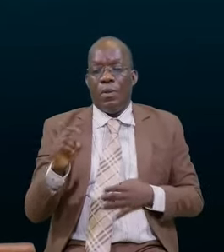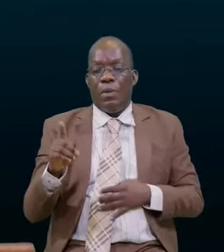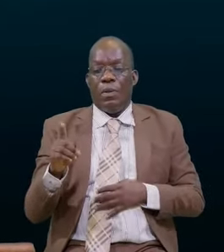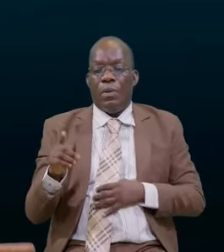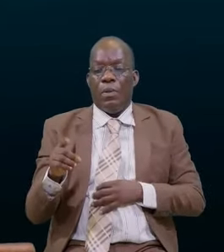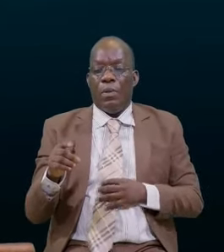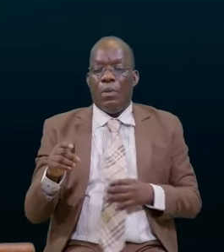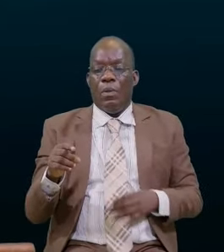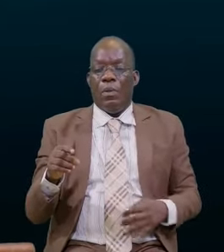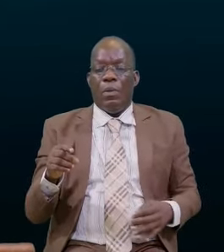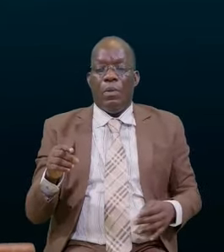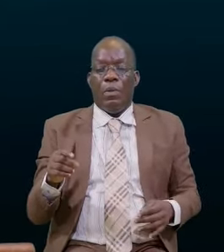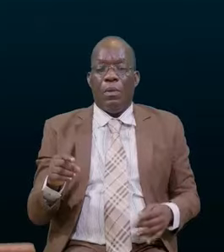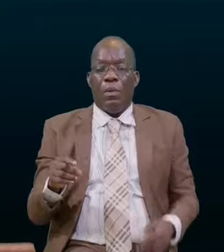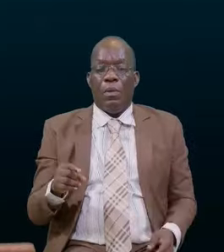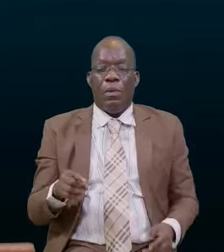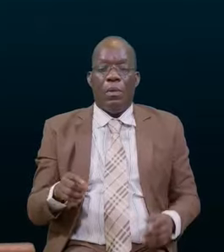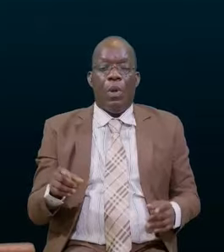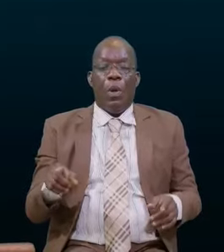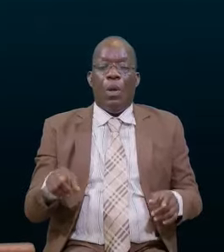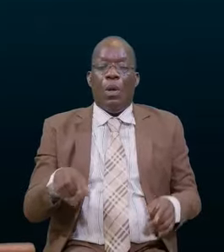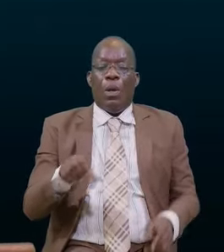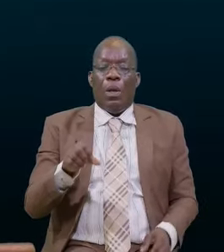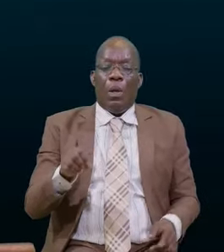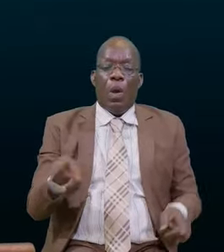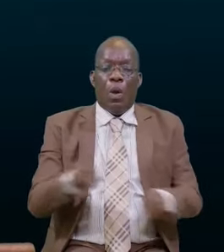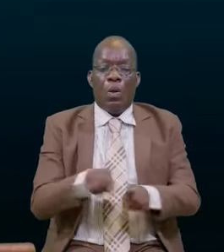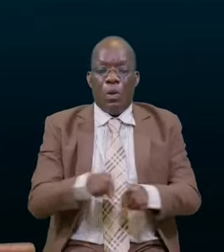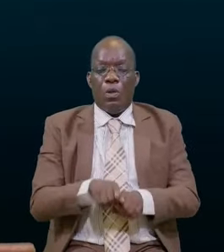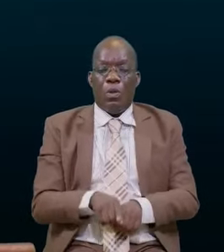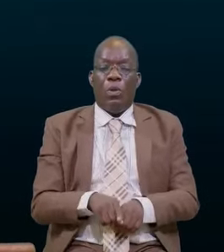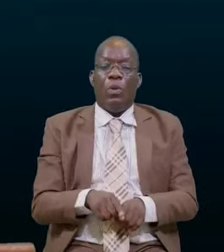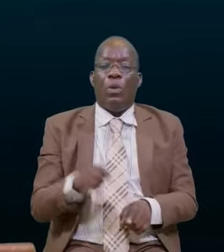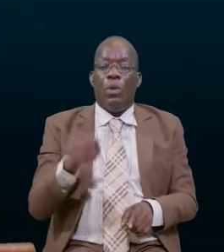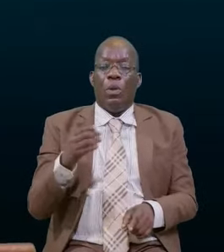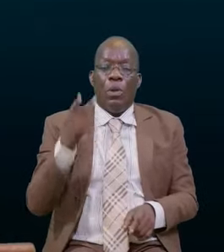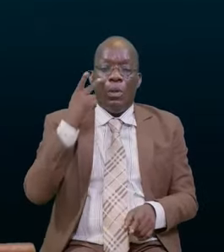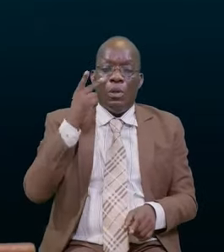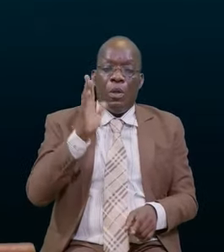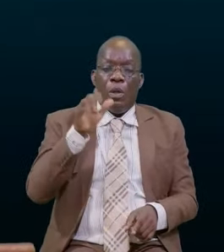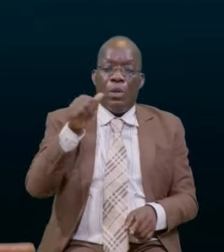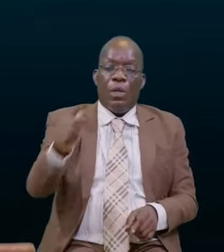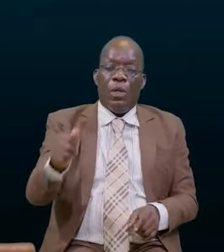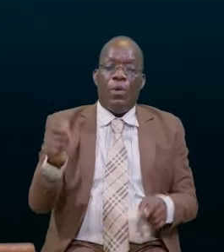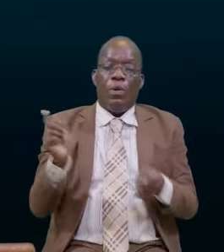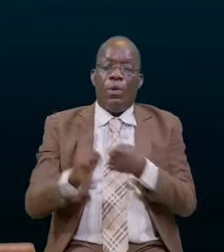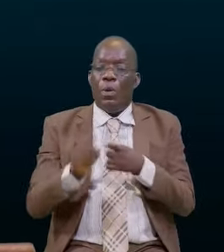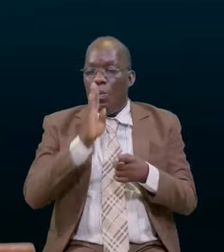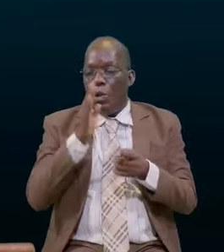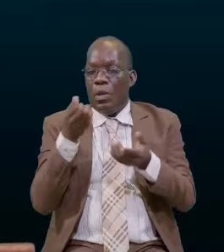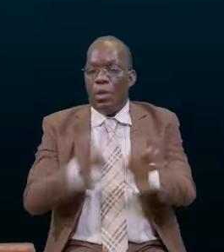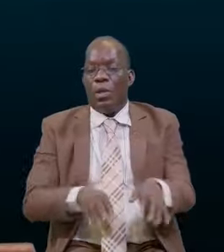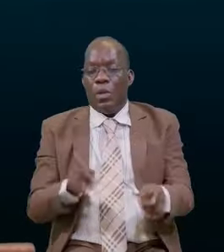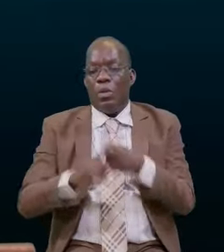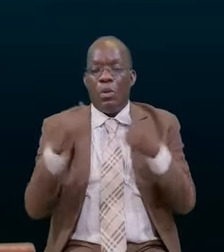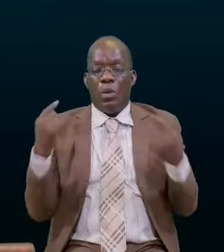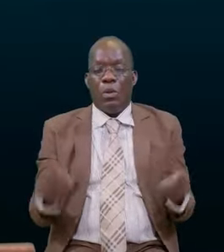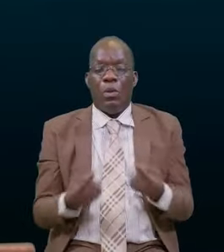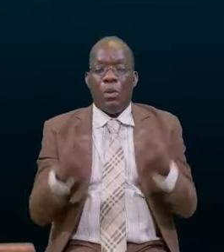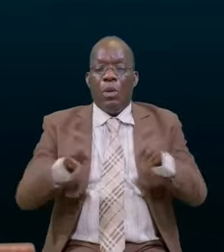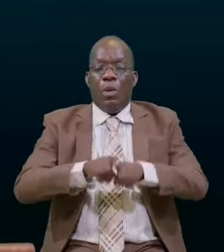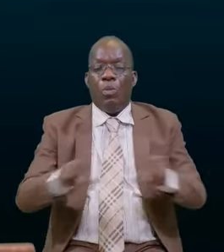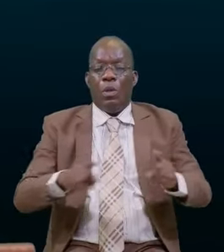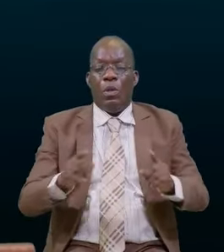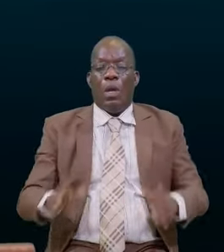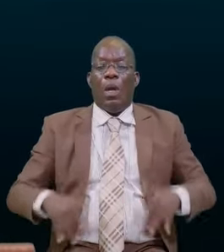11 likewise reckon ye also yourselves to be dead indeed unto sin but our life unto God